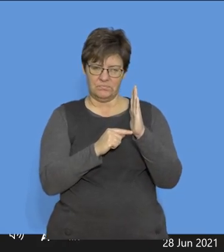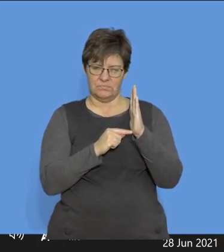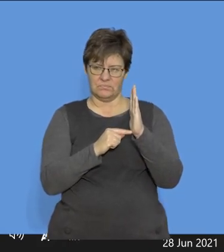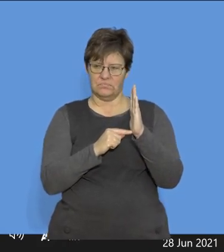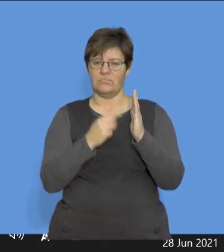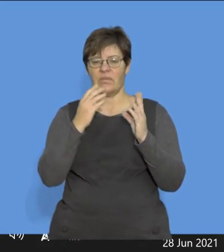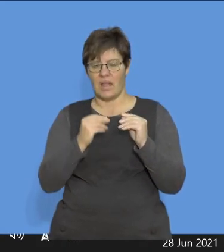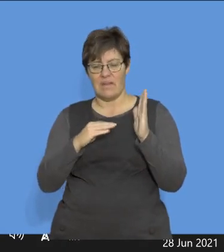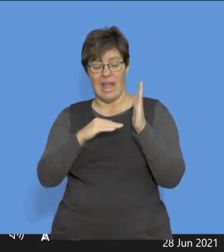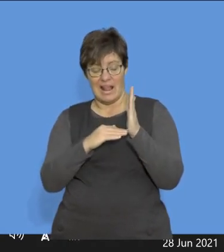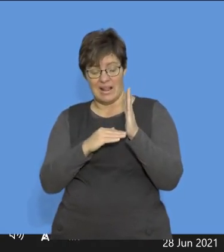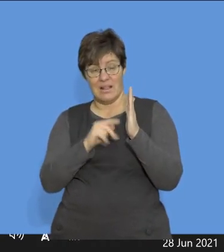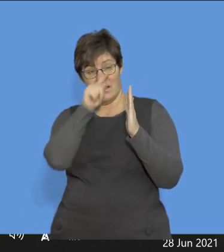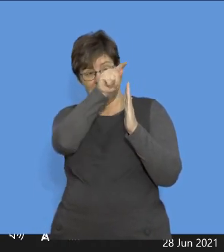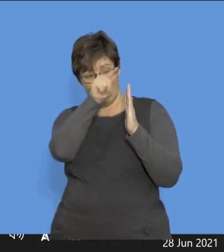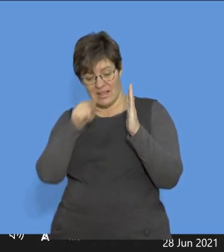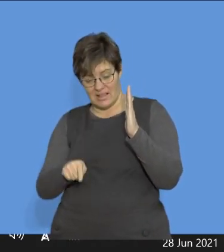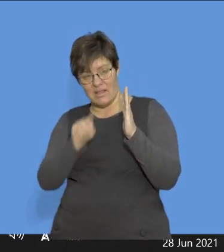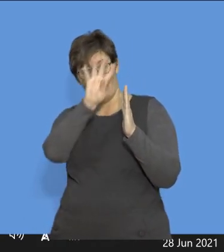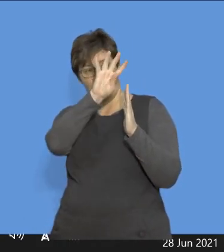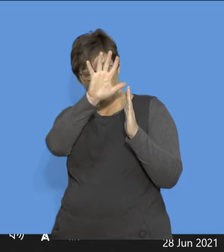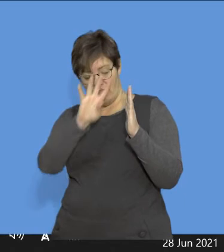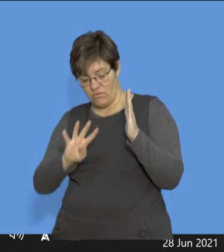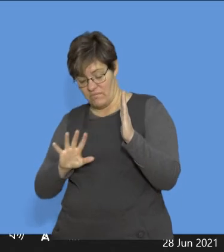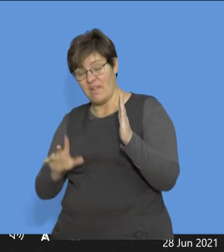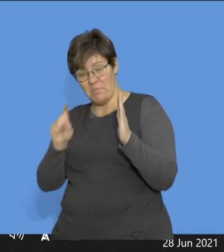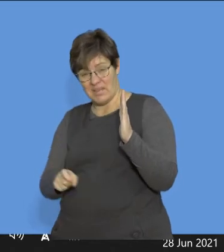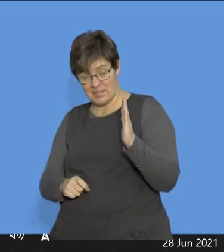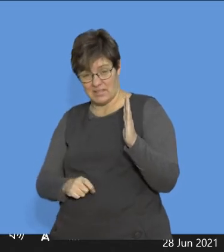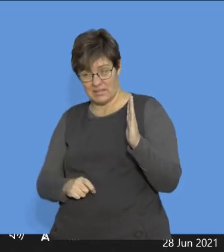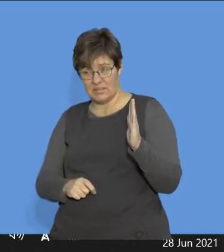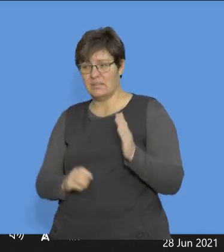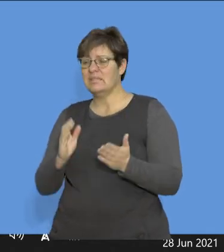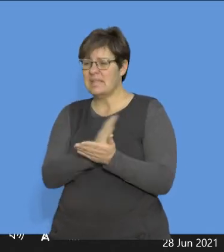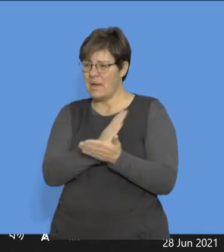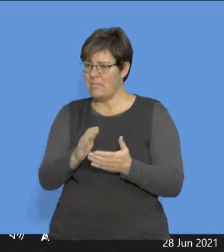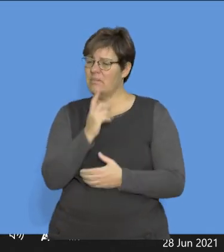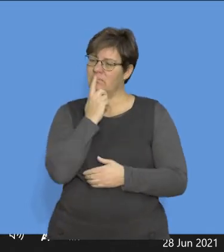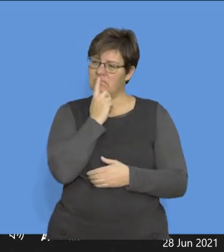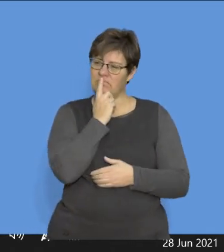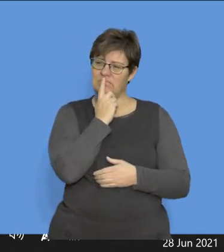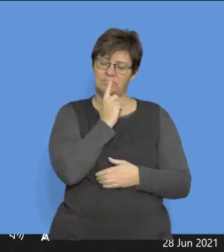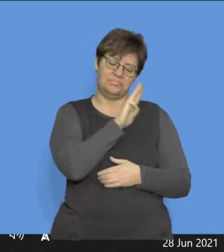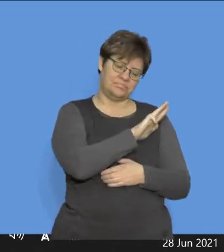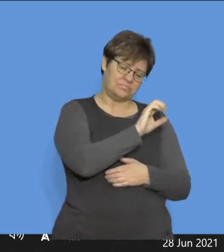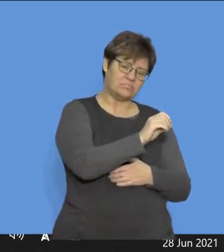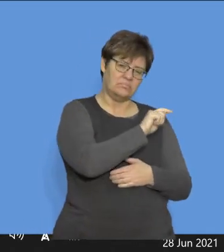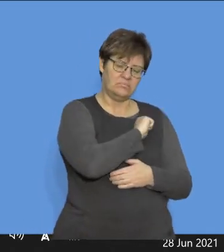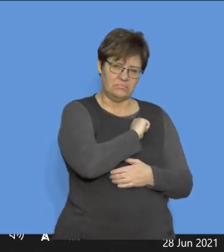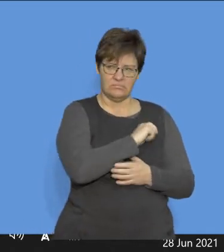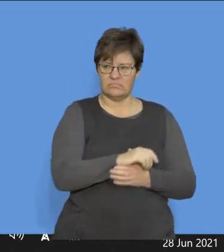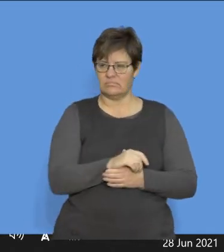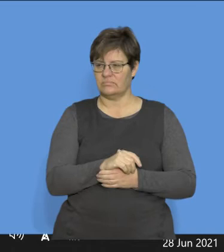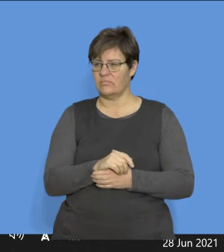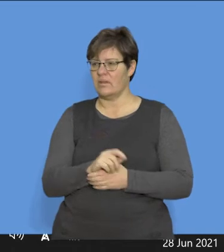the angles giving me 45, 45. At times, do you see? Yes, that is 90, that's true. But the